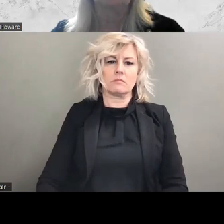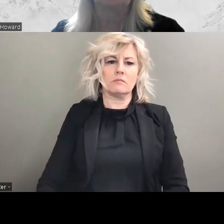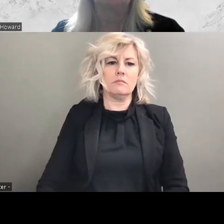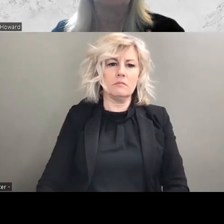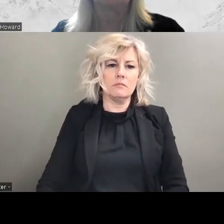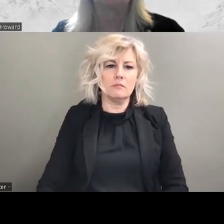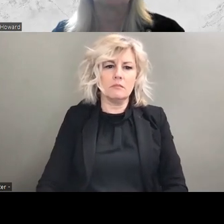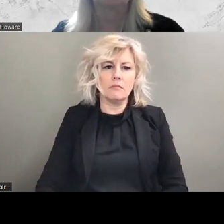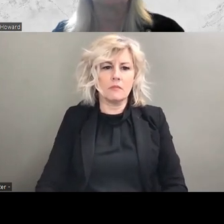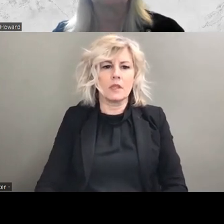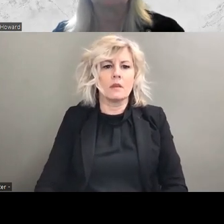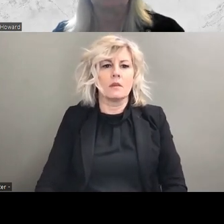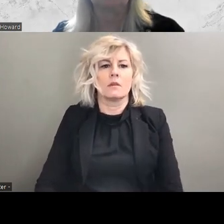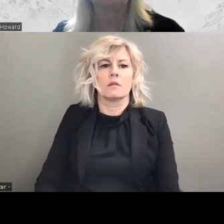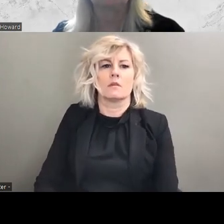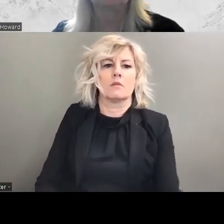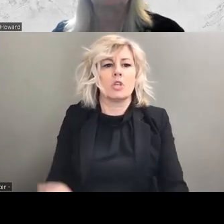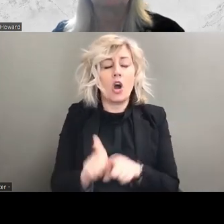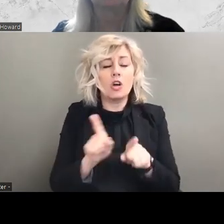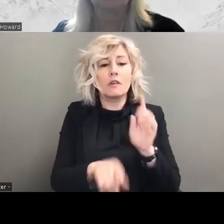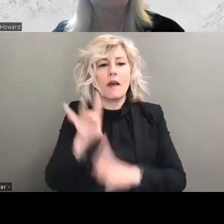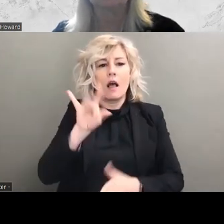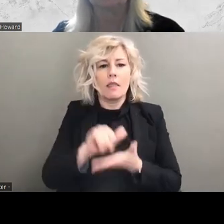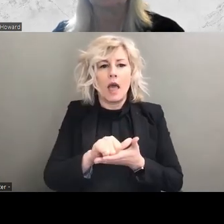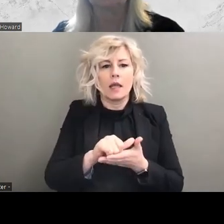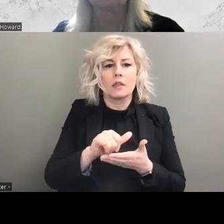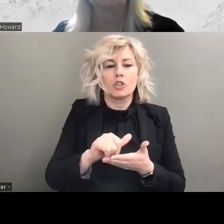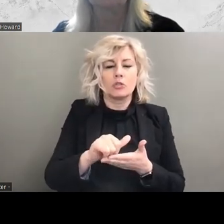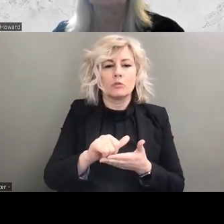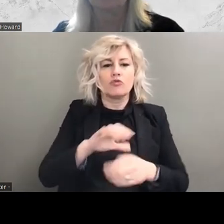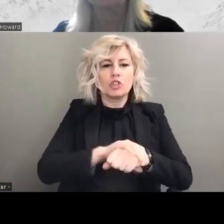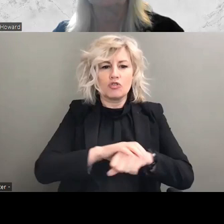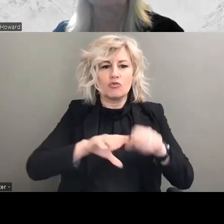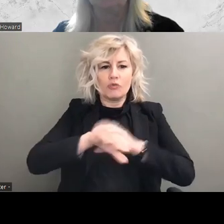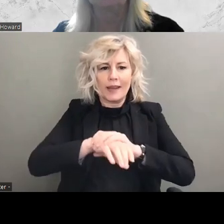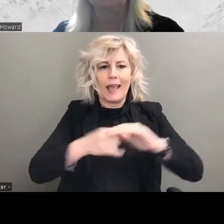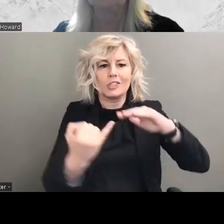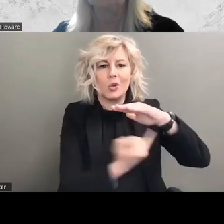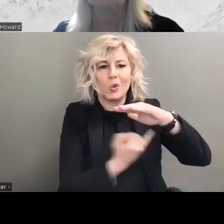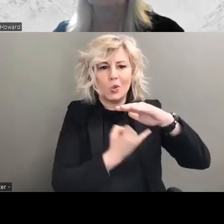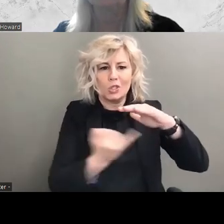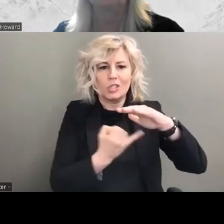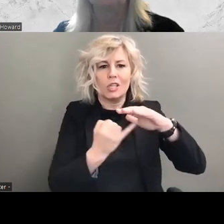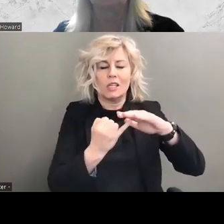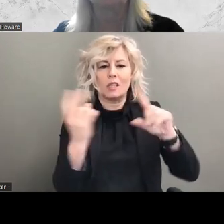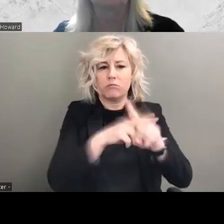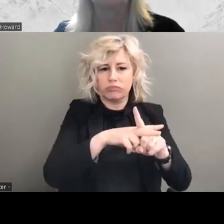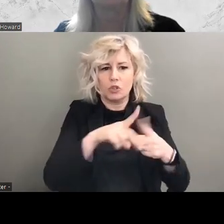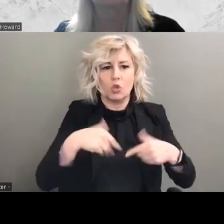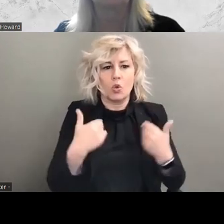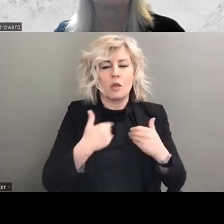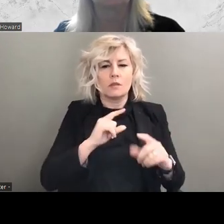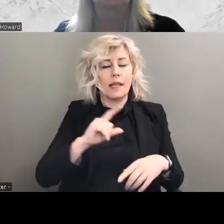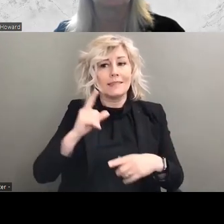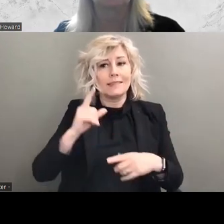During PNA monitoring investigation, we found that restraint and seclusion is systematically imposed on youth instead of used only in the